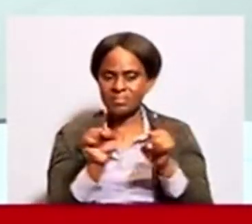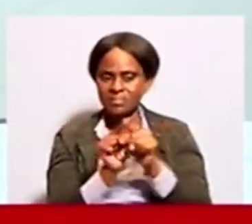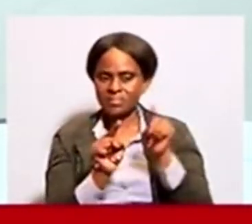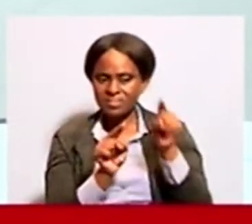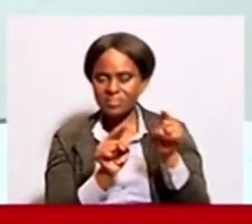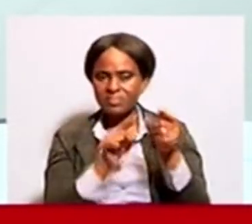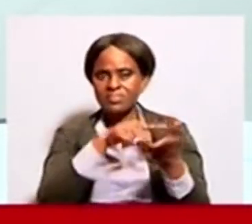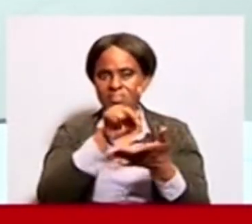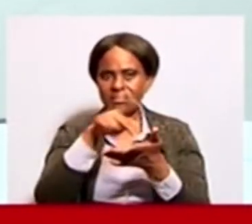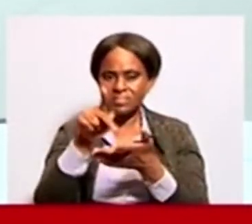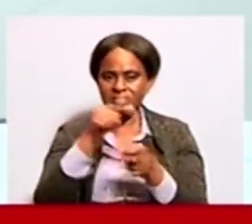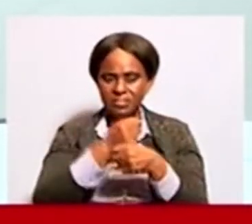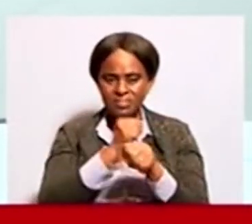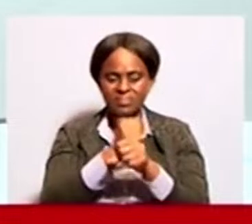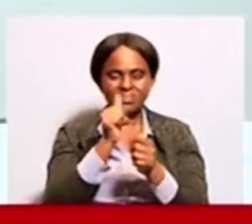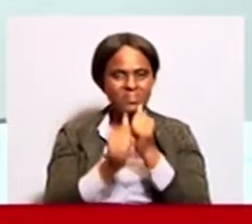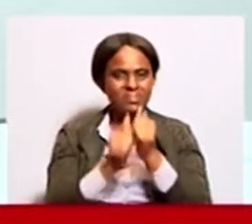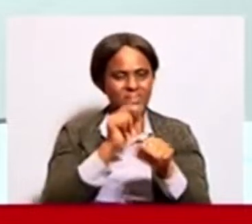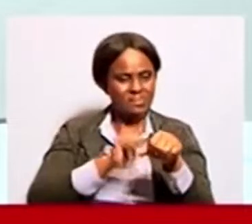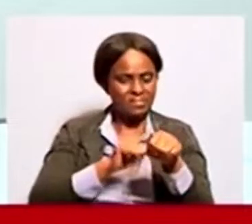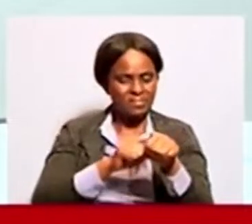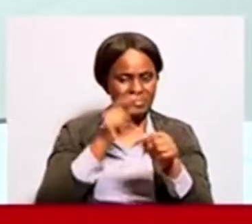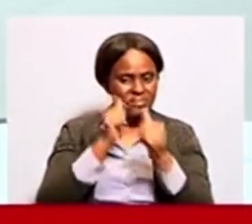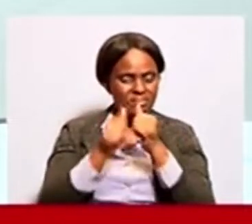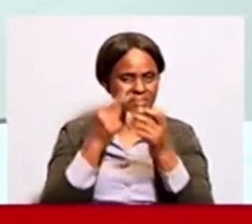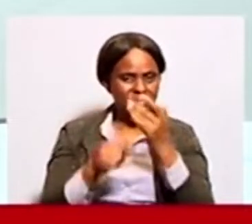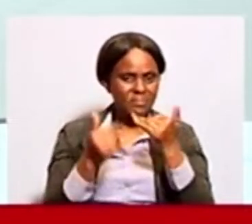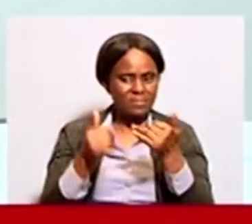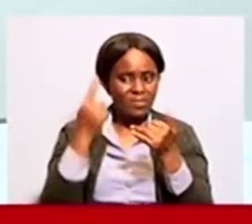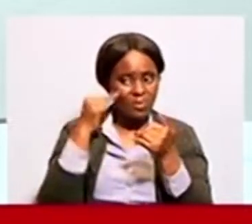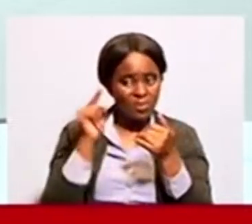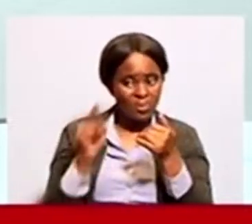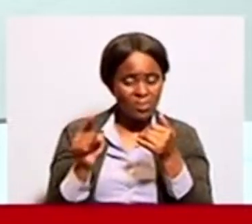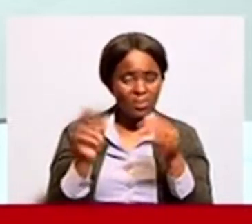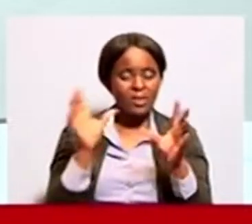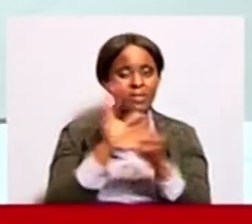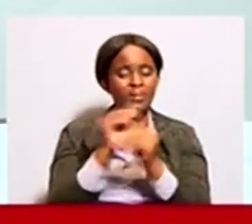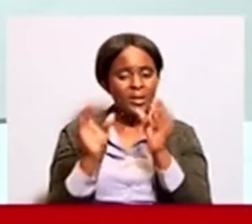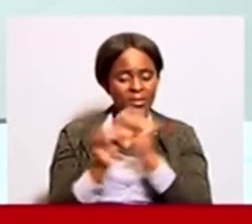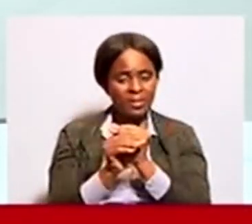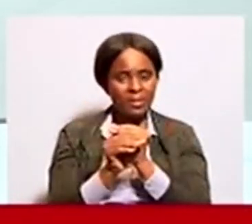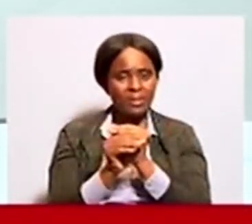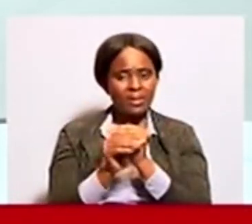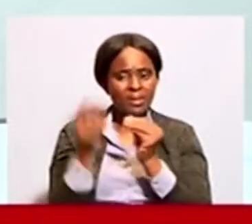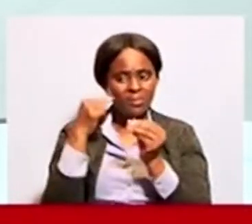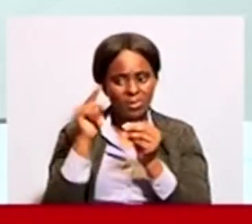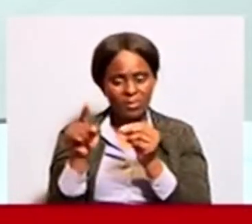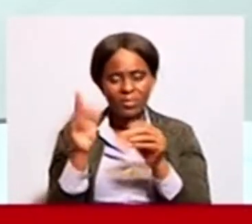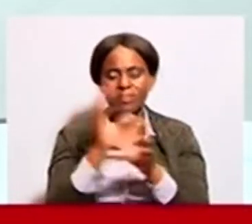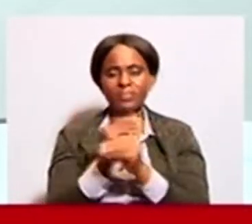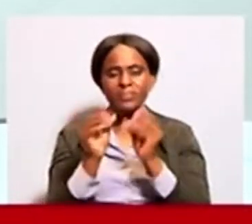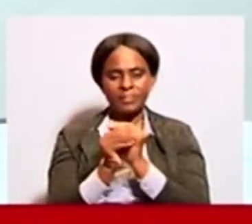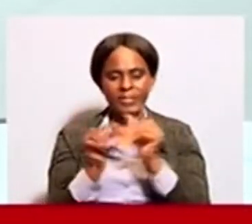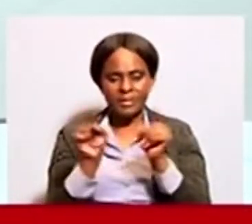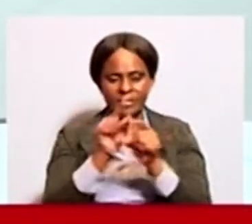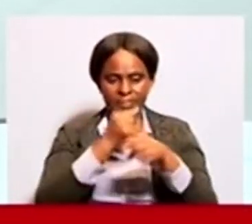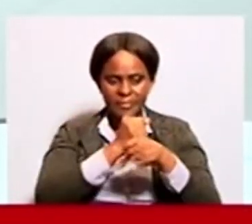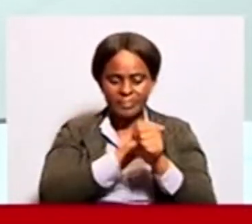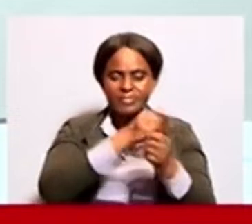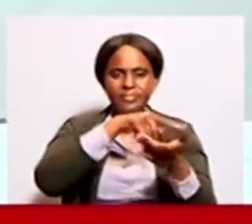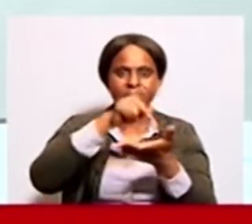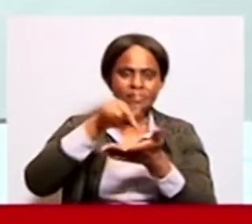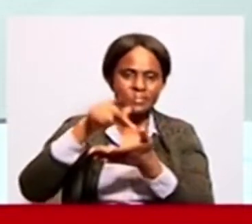particular payment? Because for you to miss out and make a payment